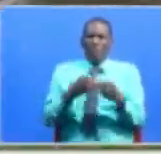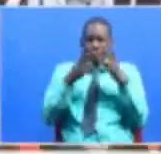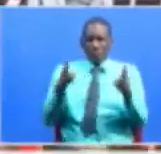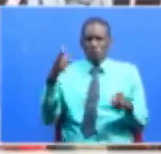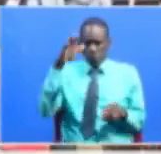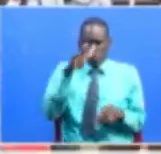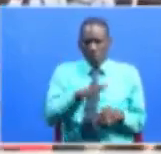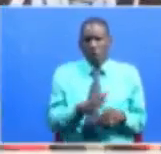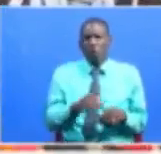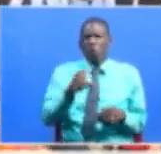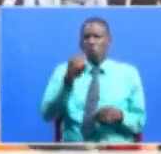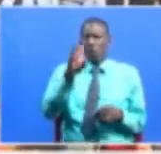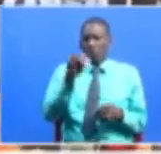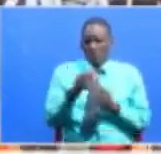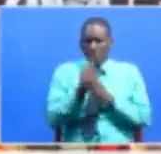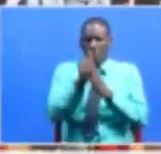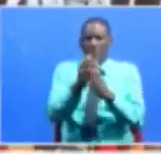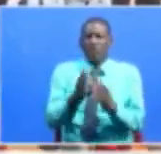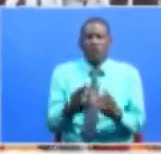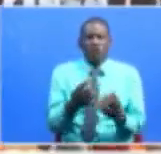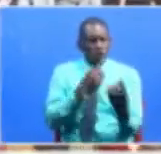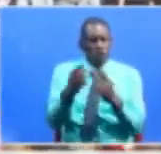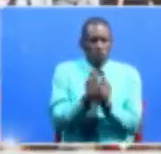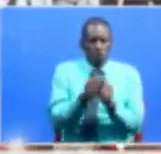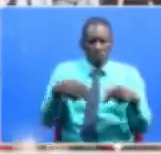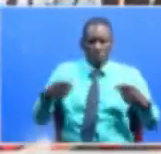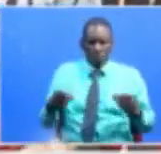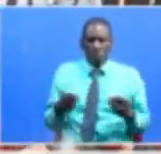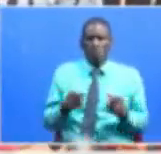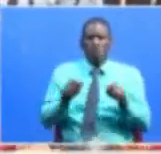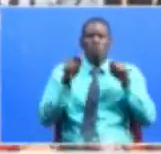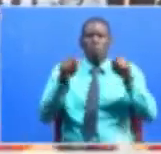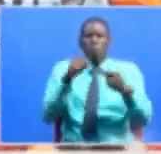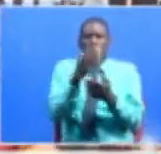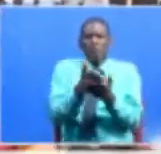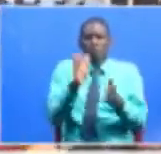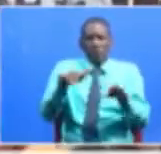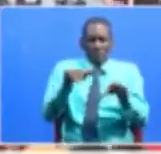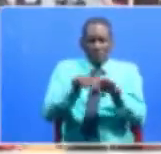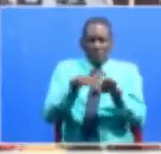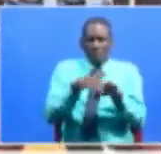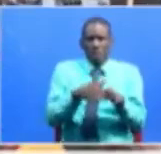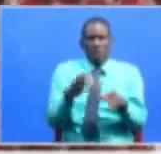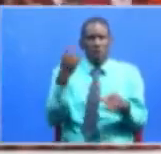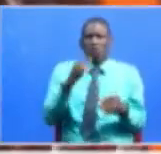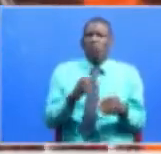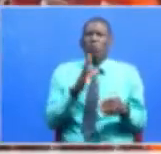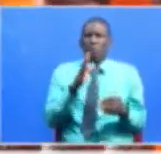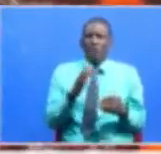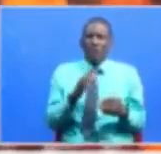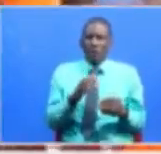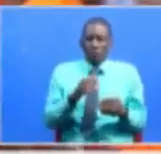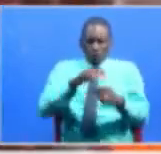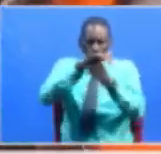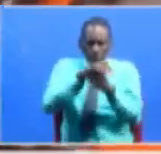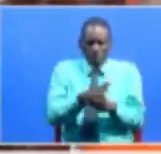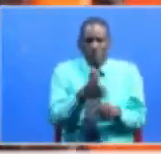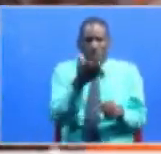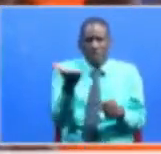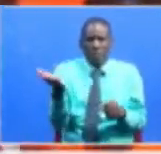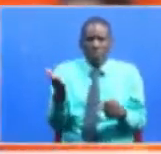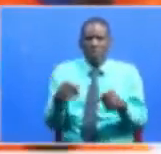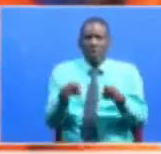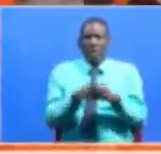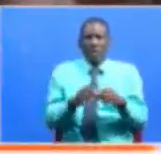restored, ODM leaders addressed the crowd, accusing some of their members of being traitors, even as